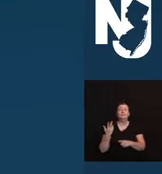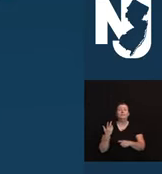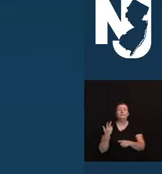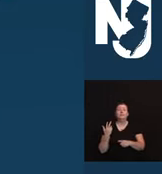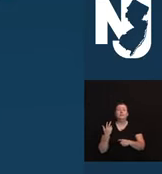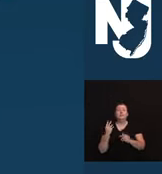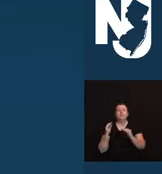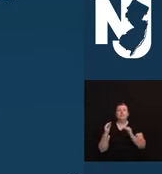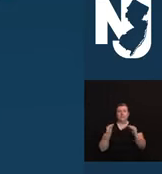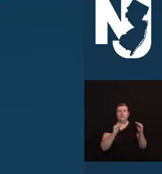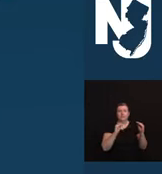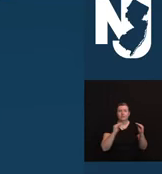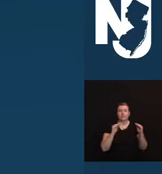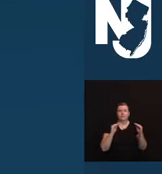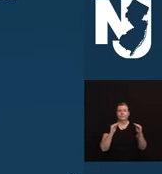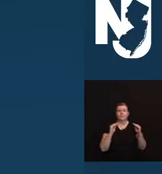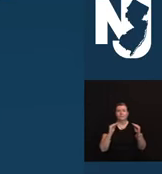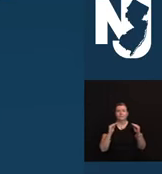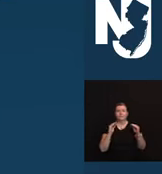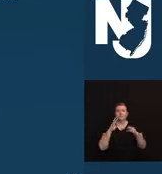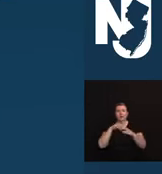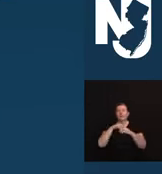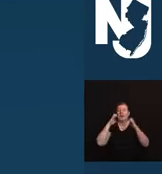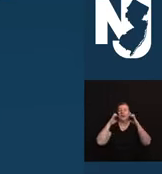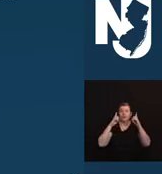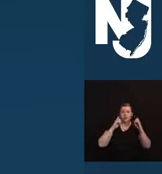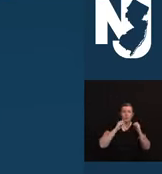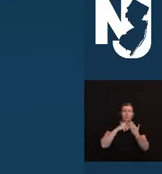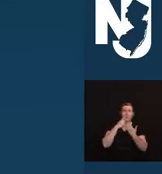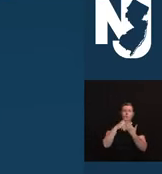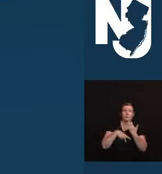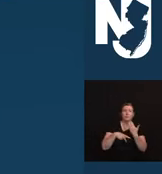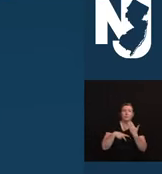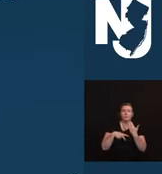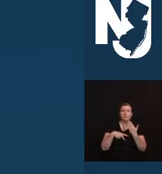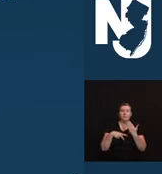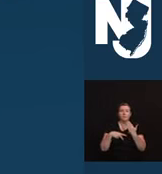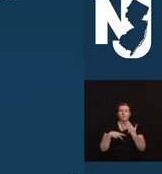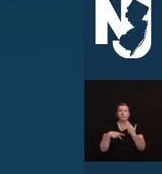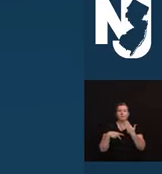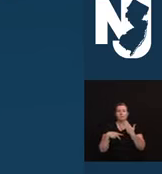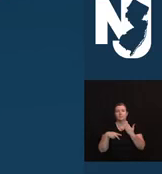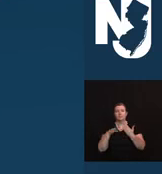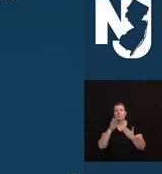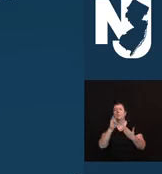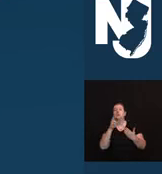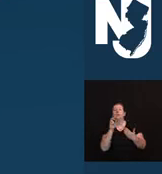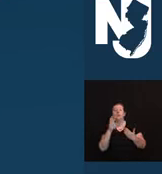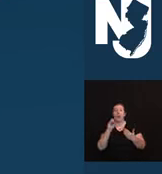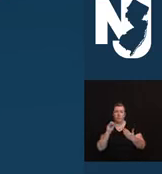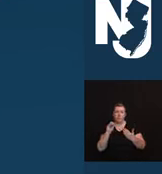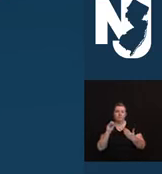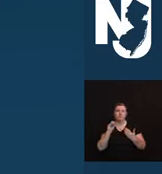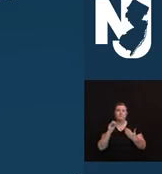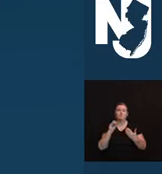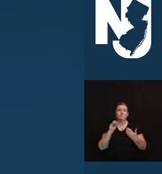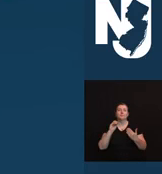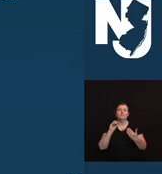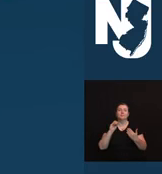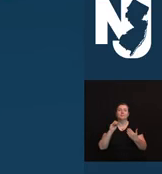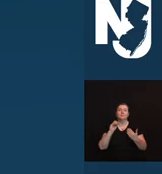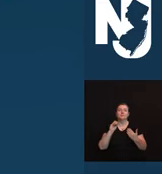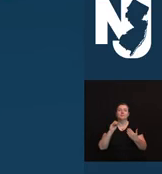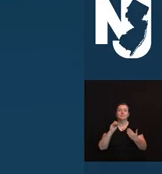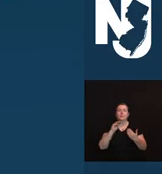led educational programs at both the Bergen County and Metro West Jewish federations. She was the